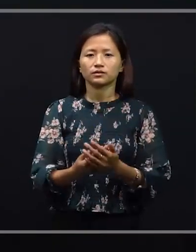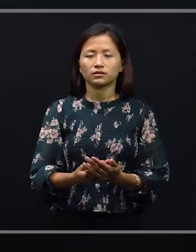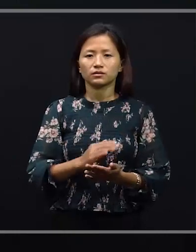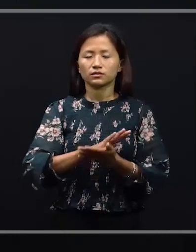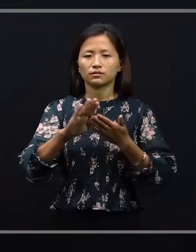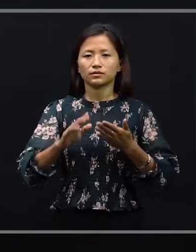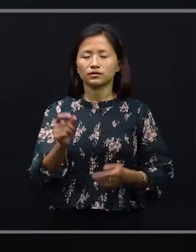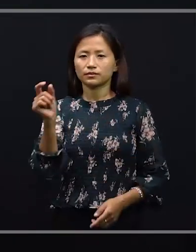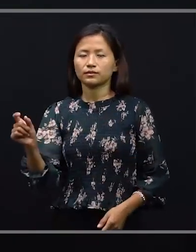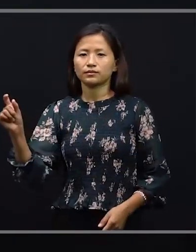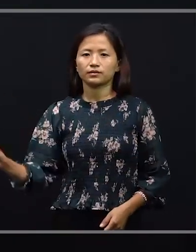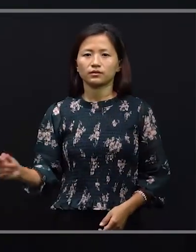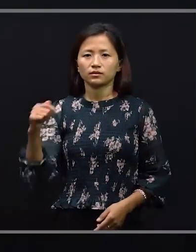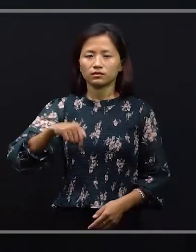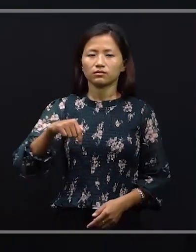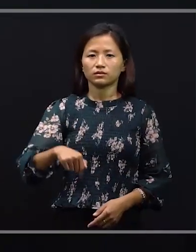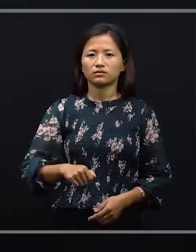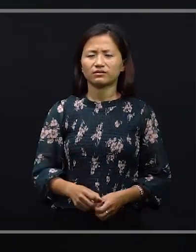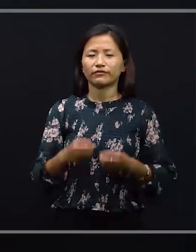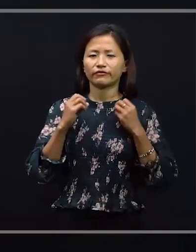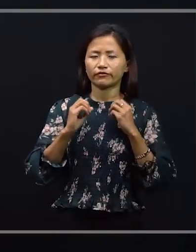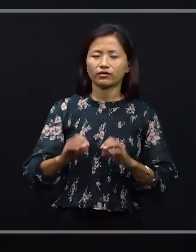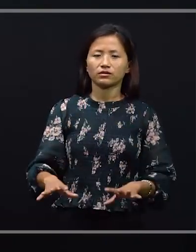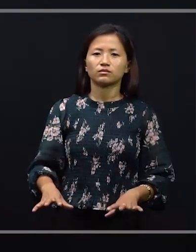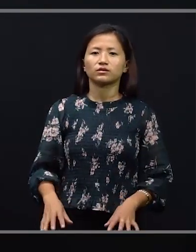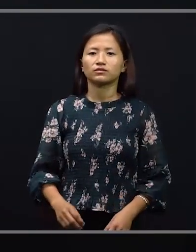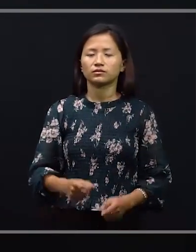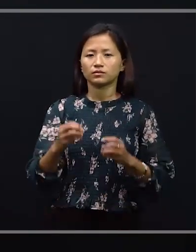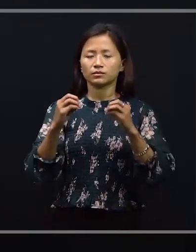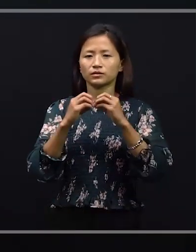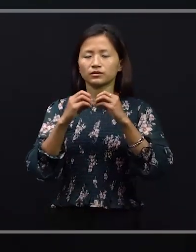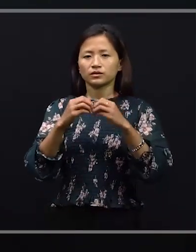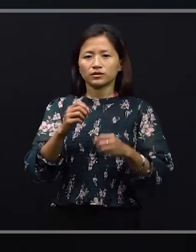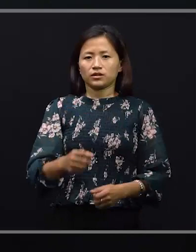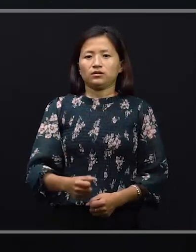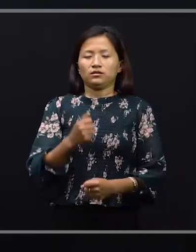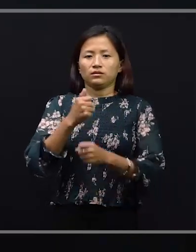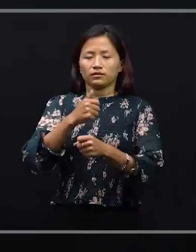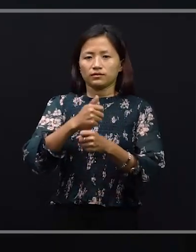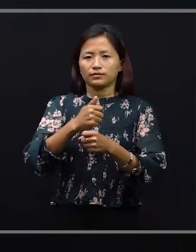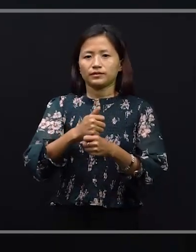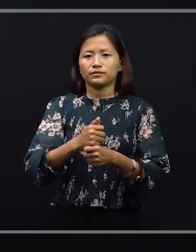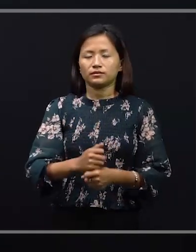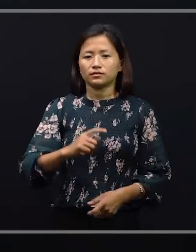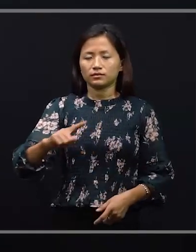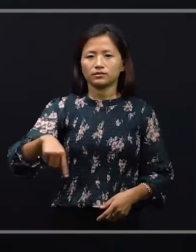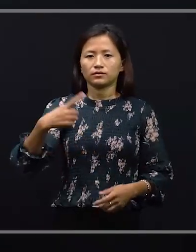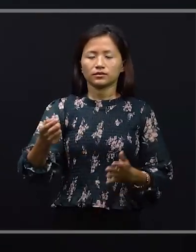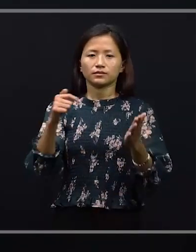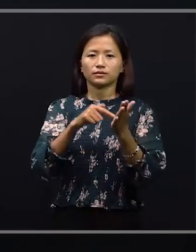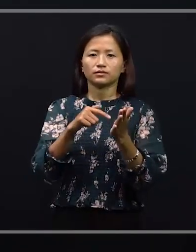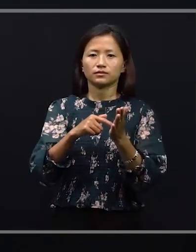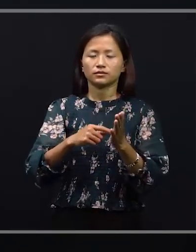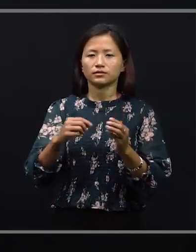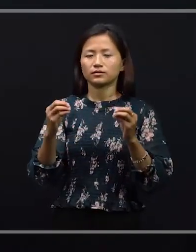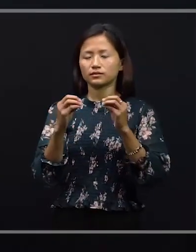people because now they are fed up with the British government. Okay, now next point is to do with, in your